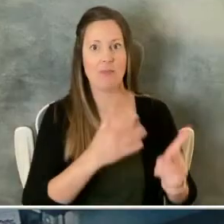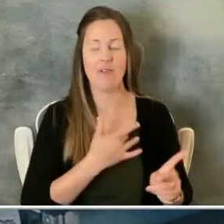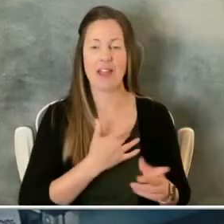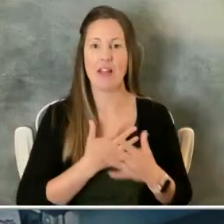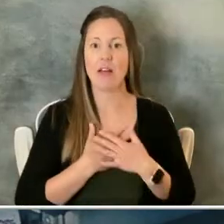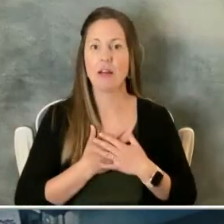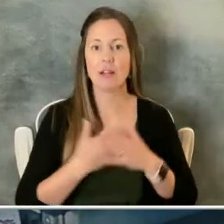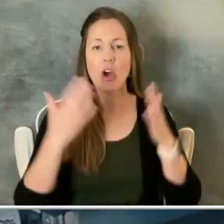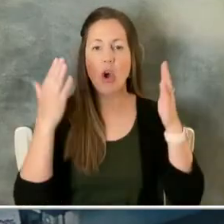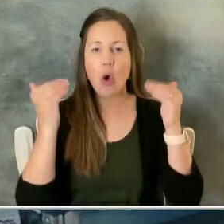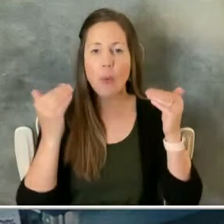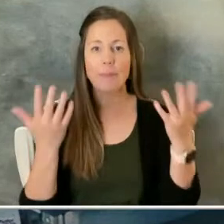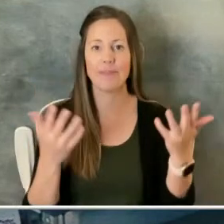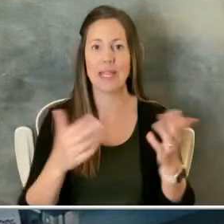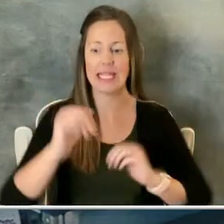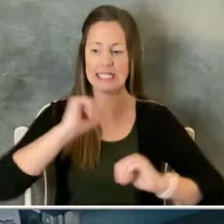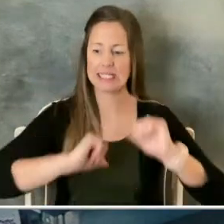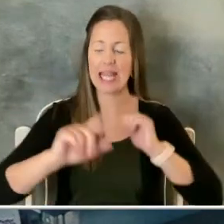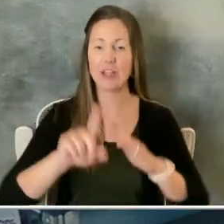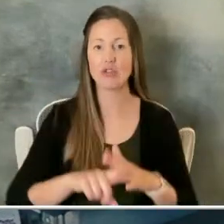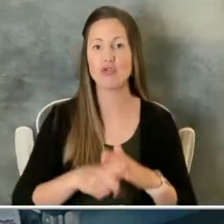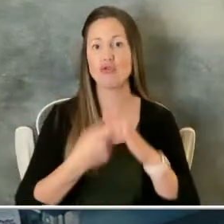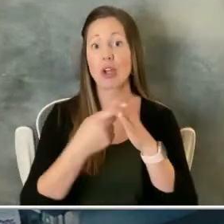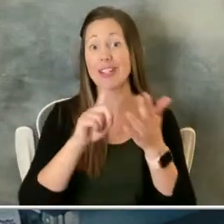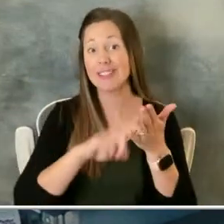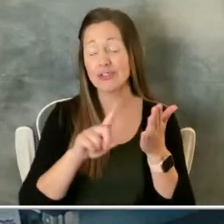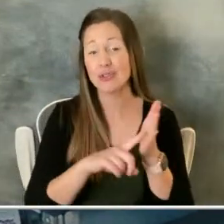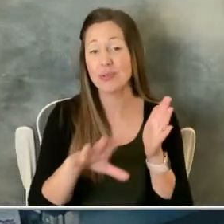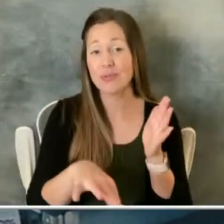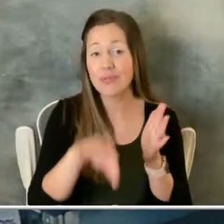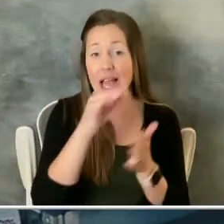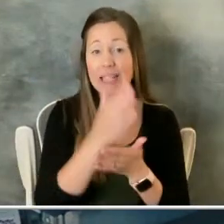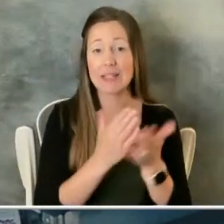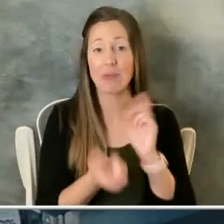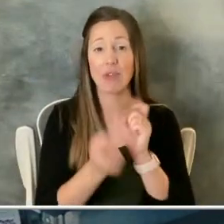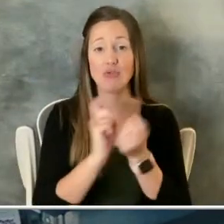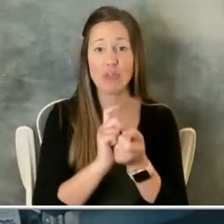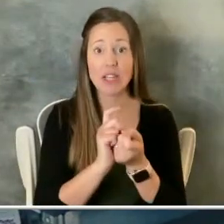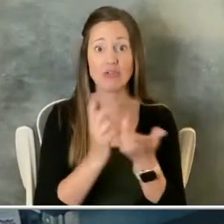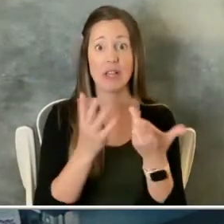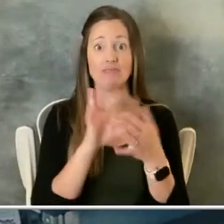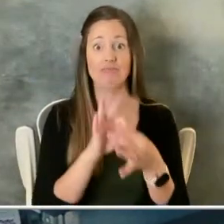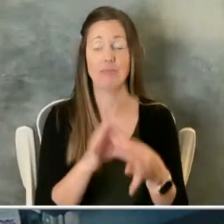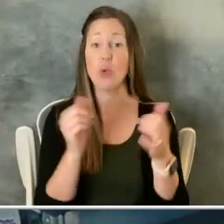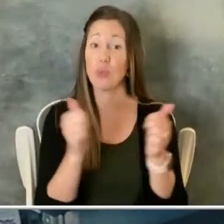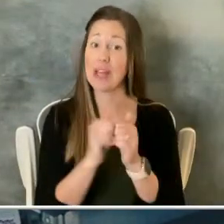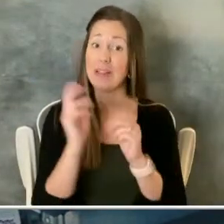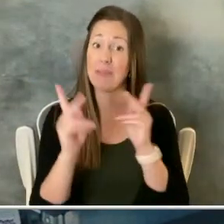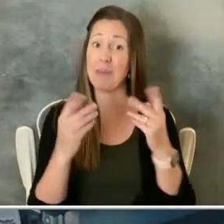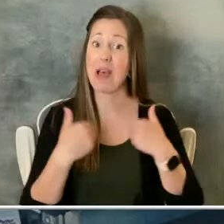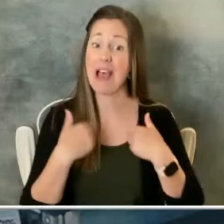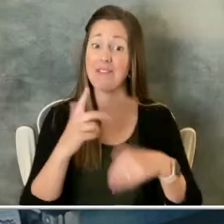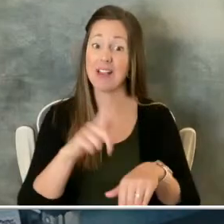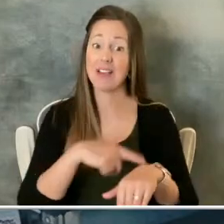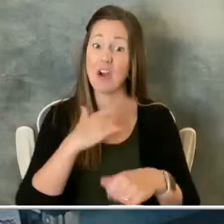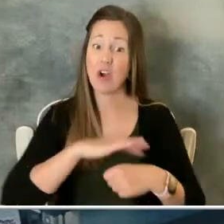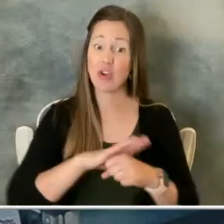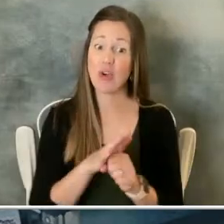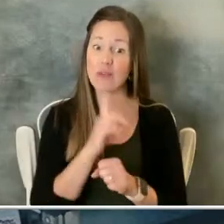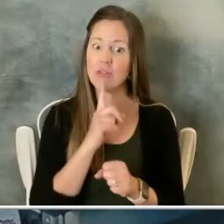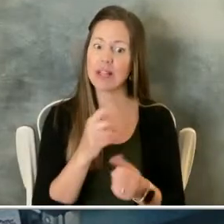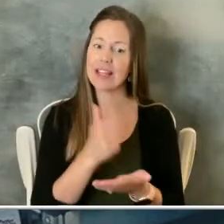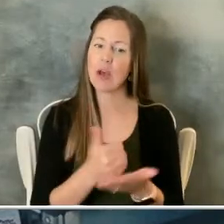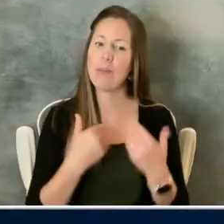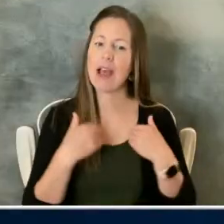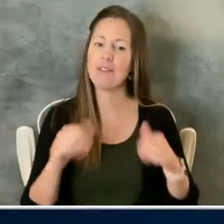begun to find some of the changes associated in those who have long COVID, because that gives us the ability to begin to develop